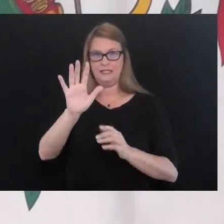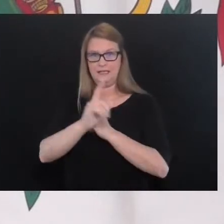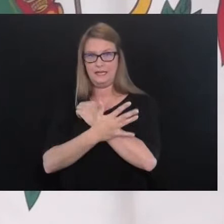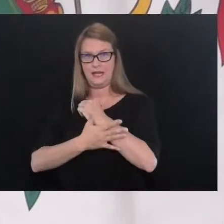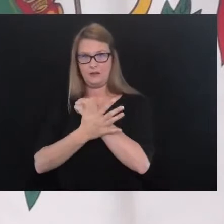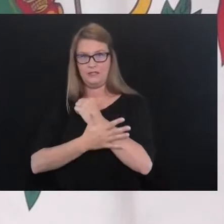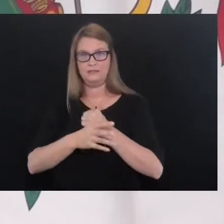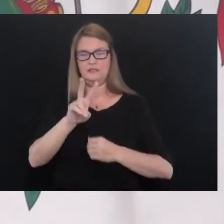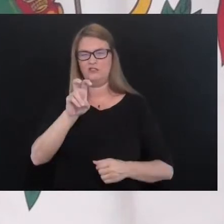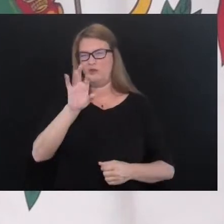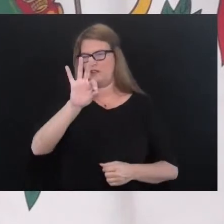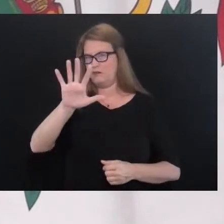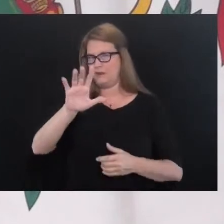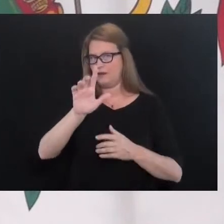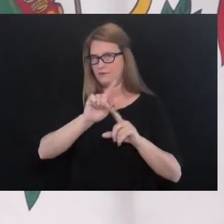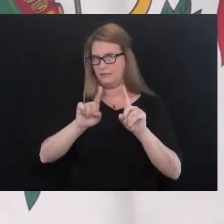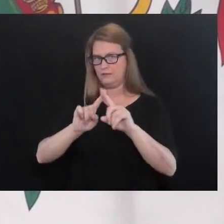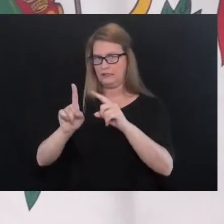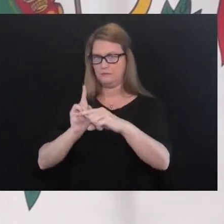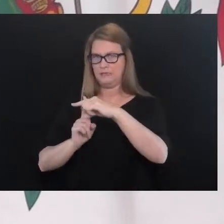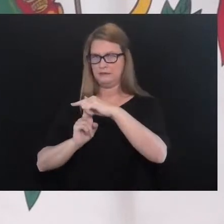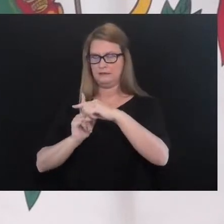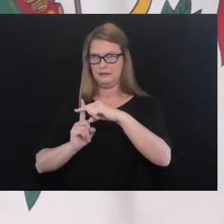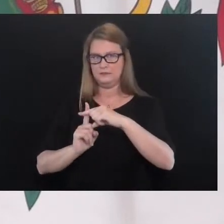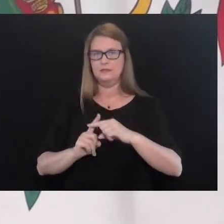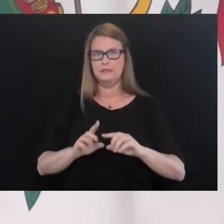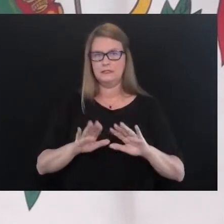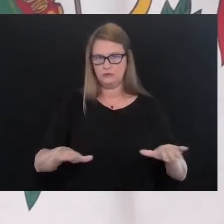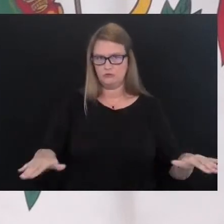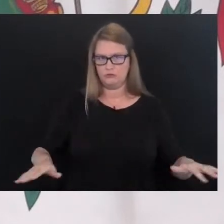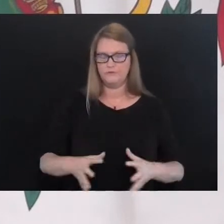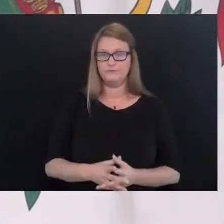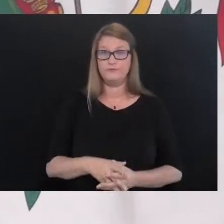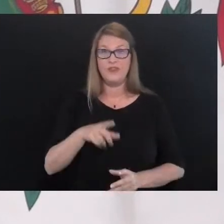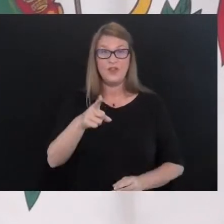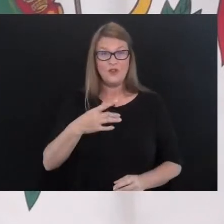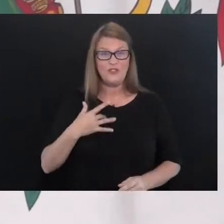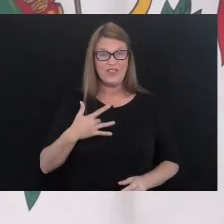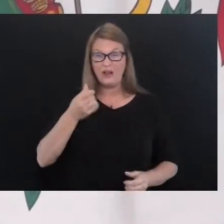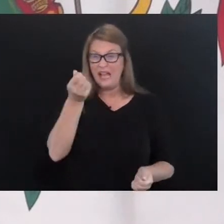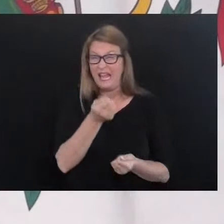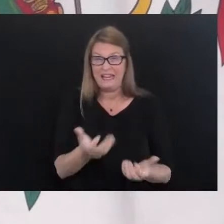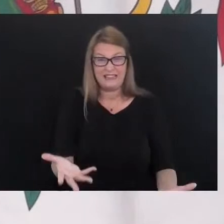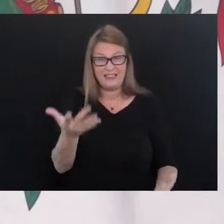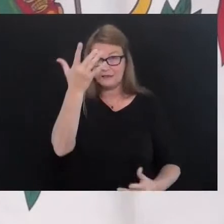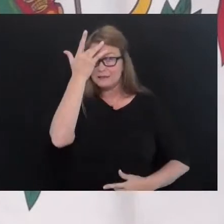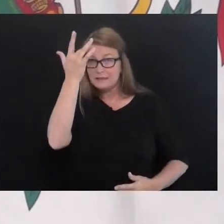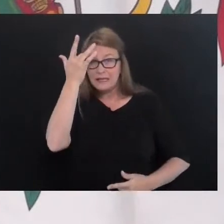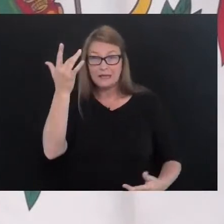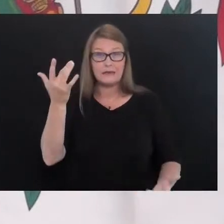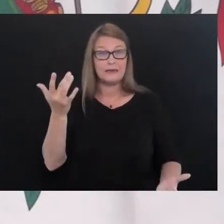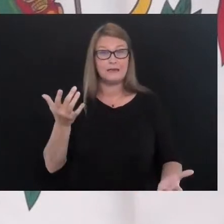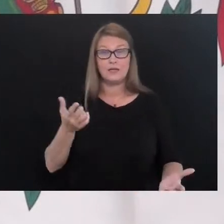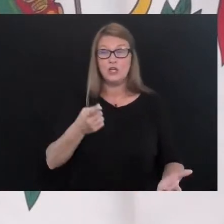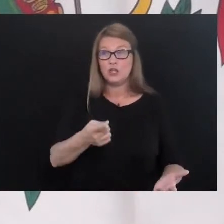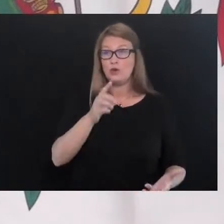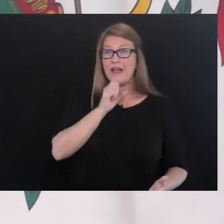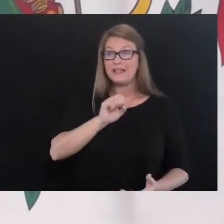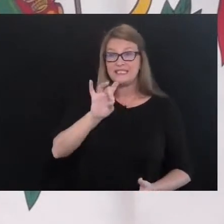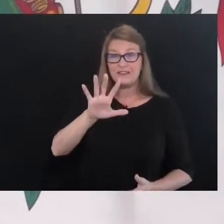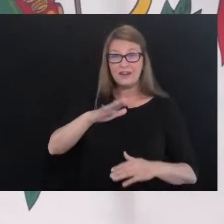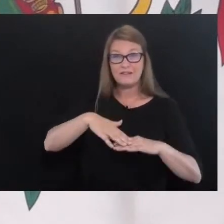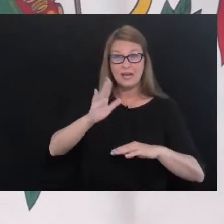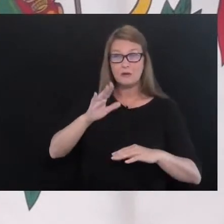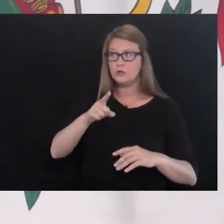cases. I tell you over and over, if you have any symptom and you're 65 years of age and older and you don't go get a